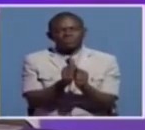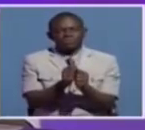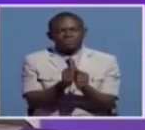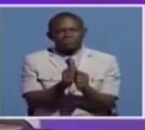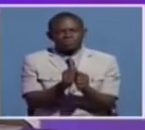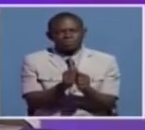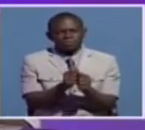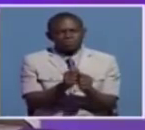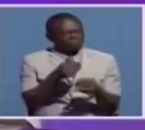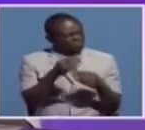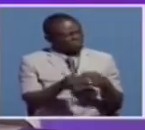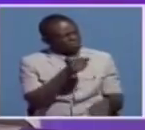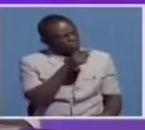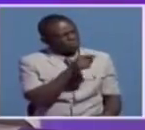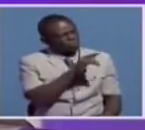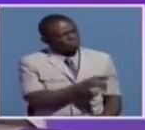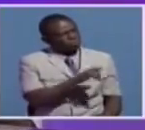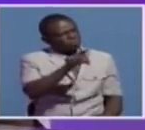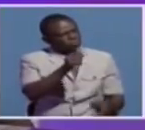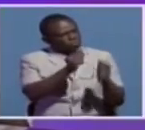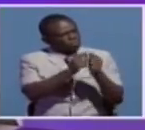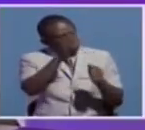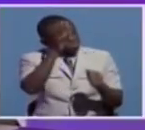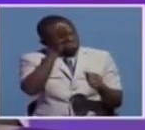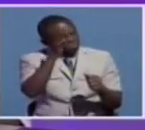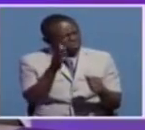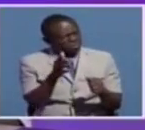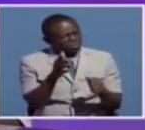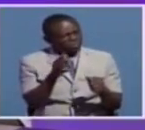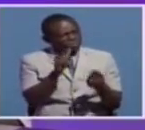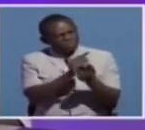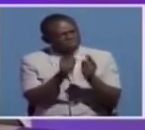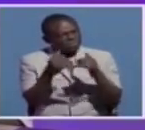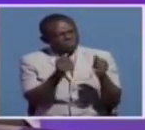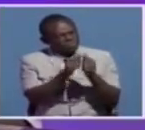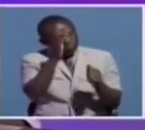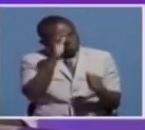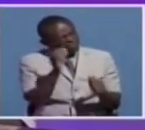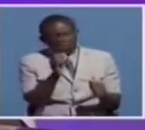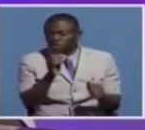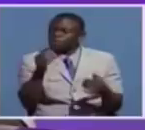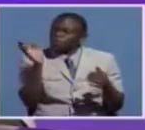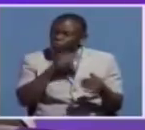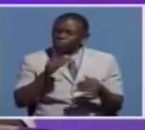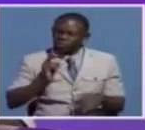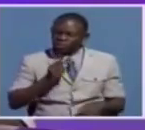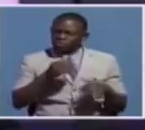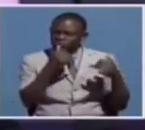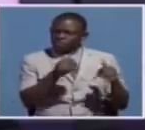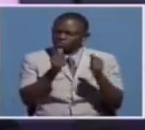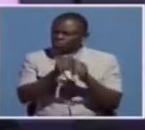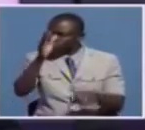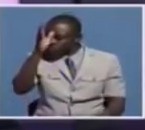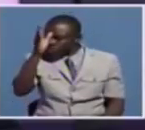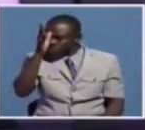For instance, whenever we'd be in Luangwa, we used to play draft together. Okay, so we played all that. And when you were out of the